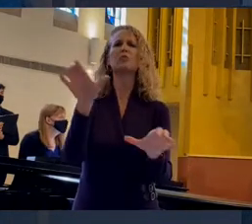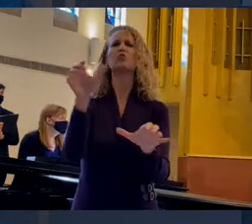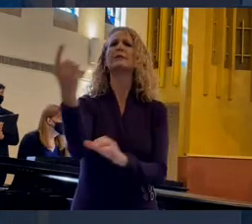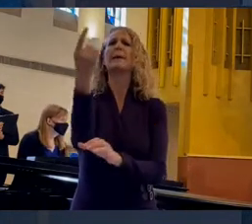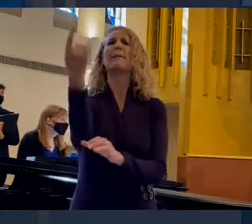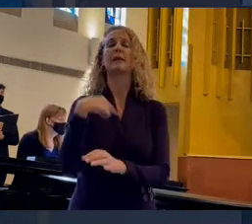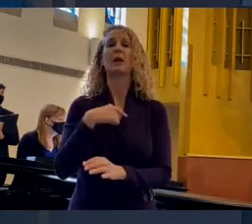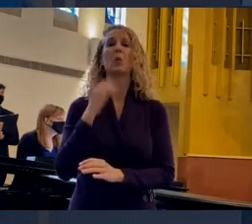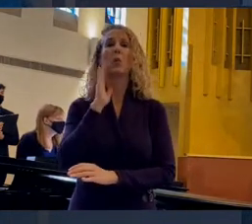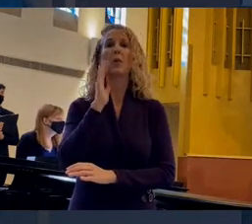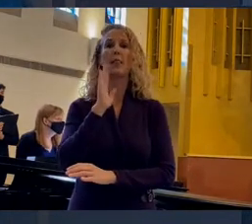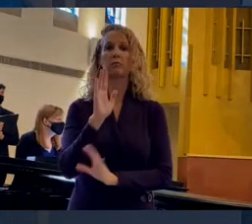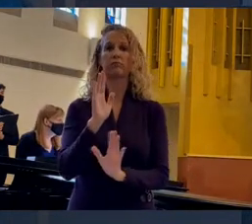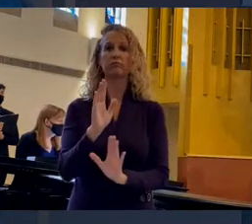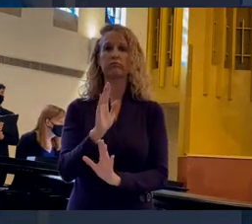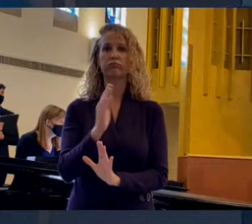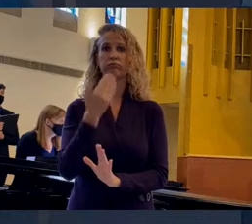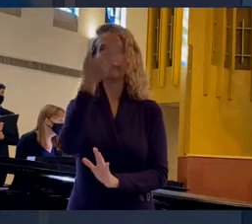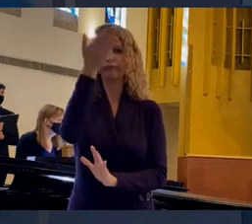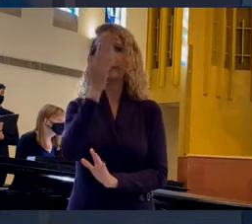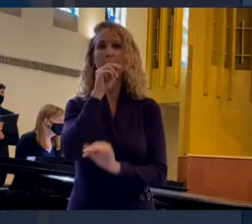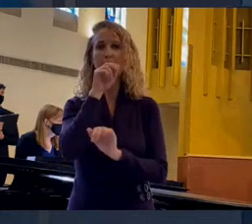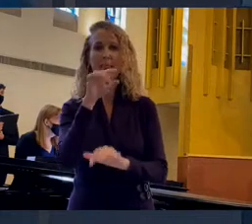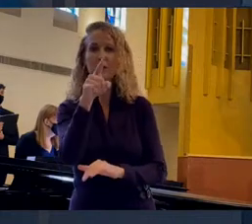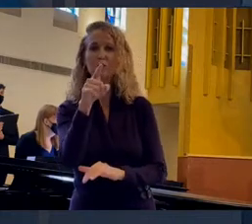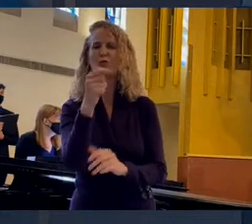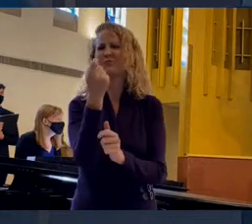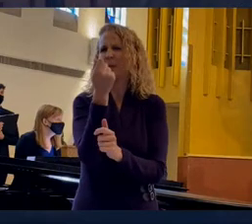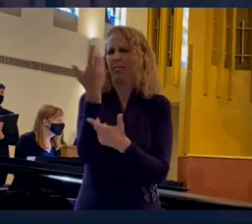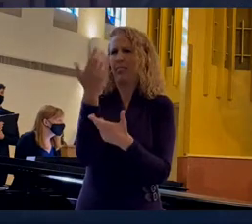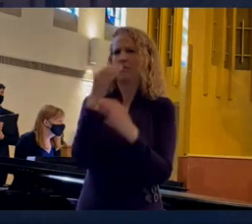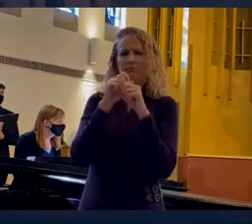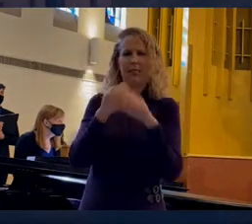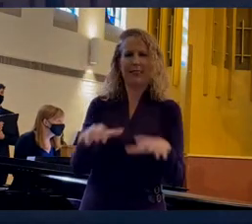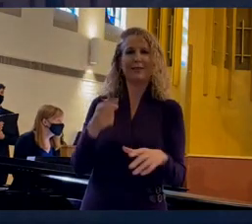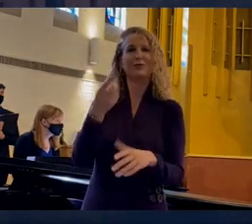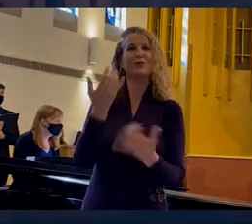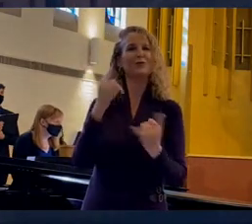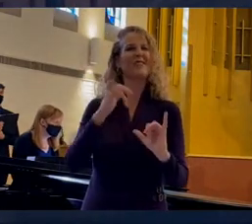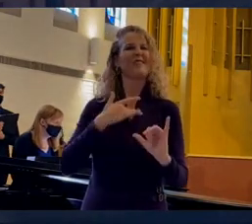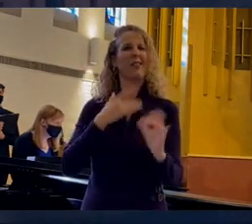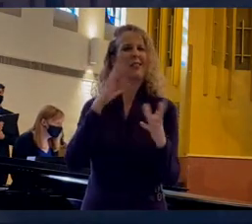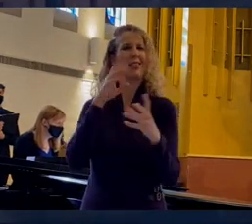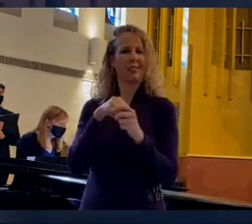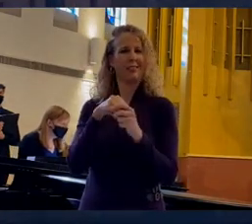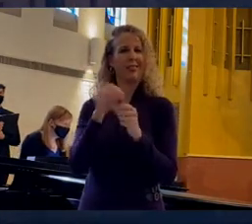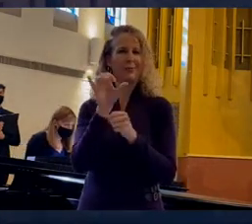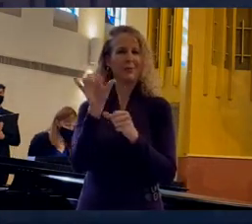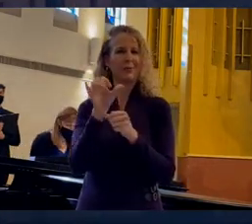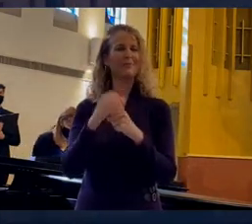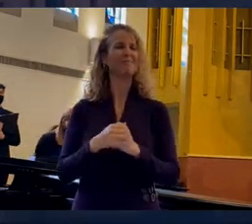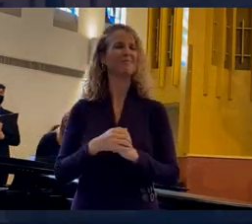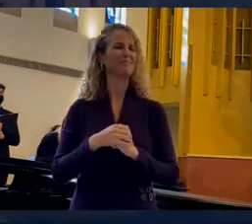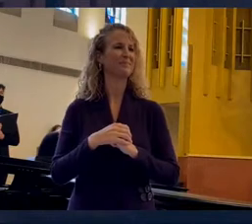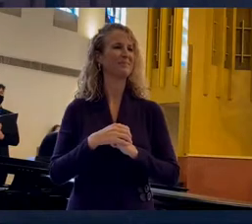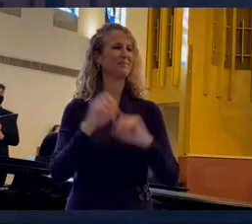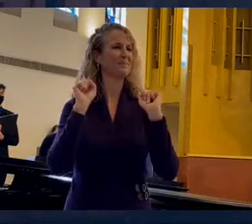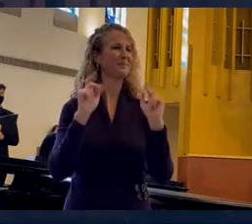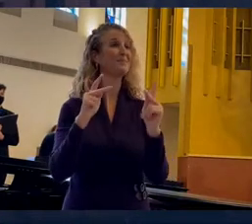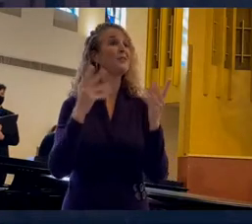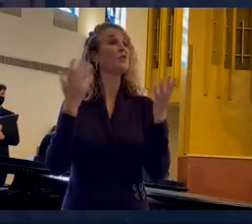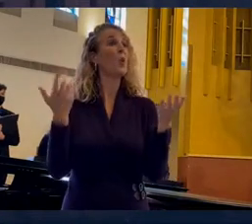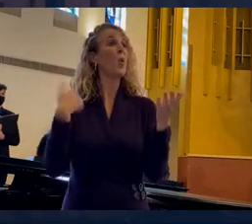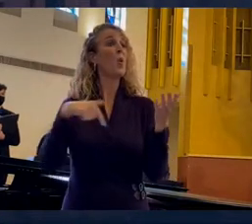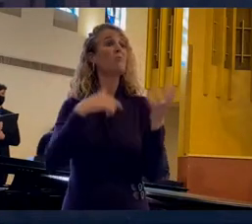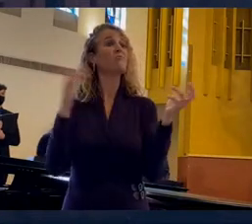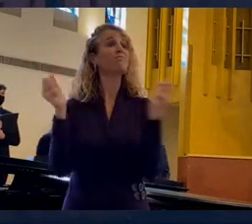gesture, and the person giving communion will say, God bless you, some little blessing to let you know that you're part of this great celebration as well. Okay?